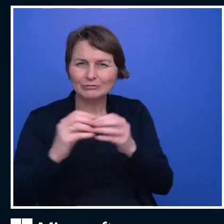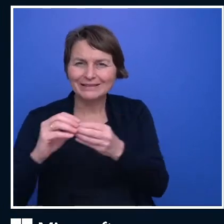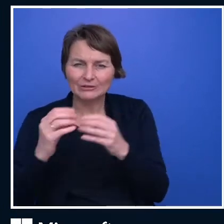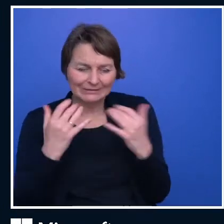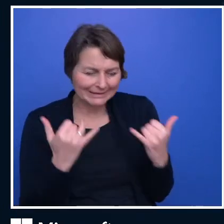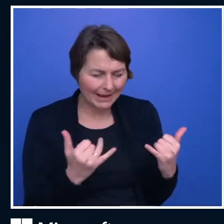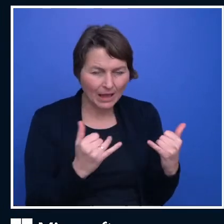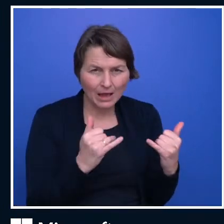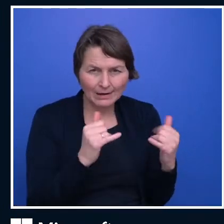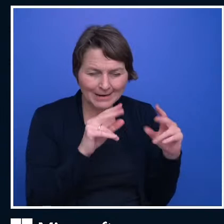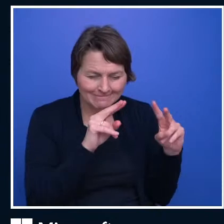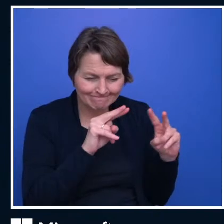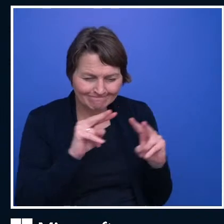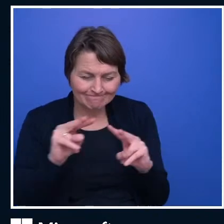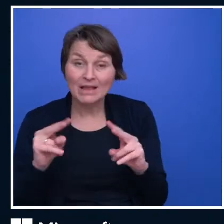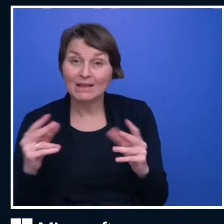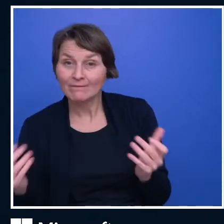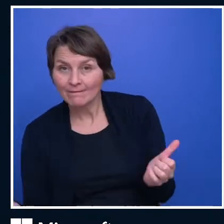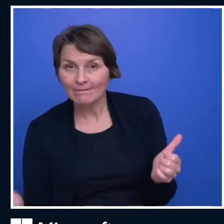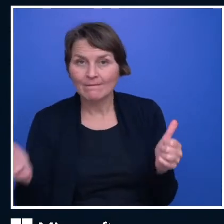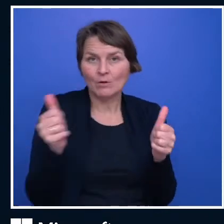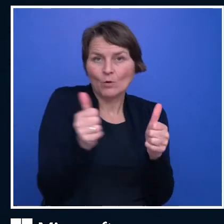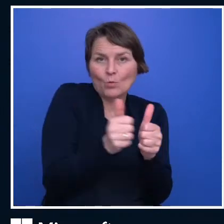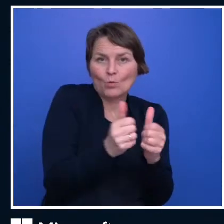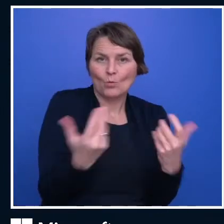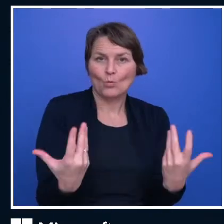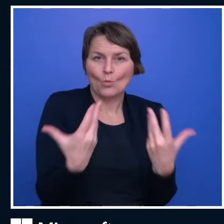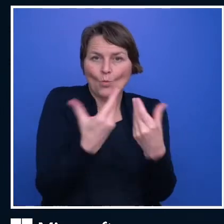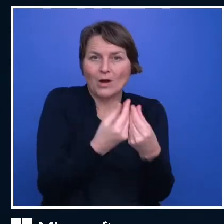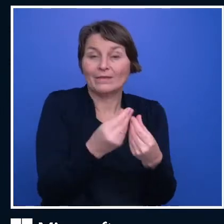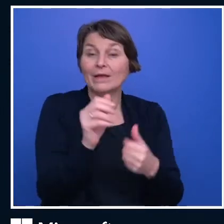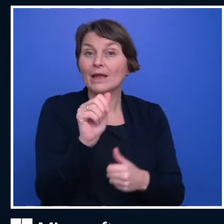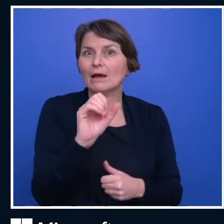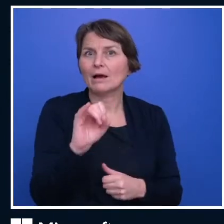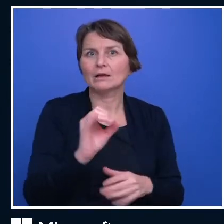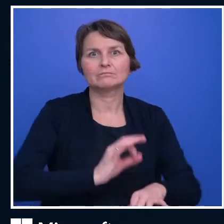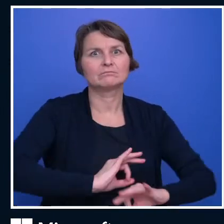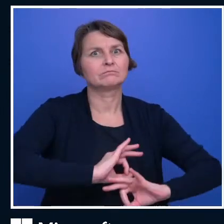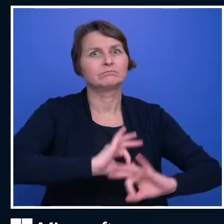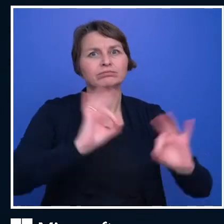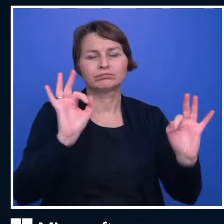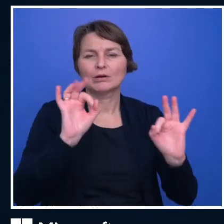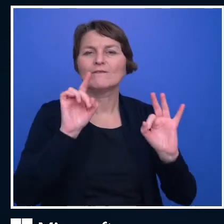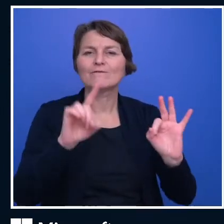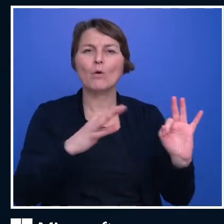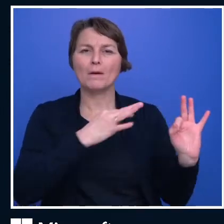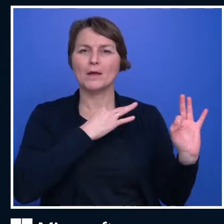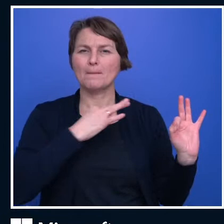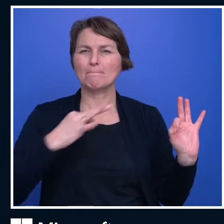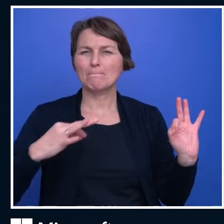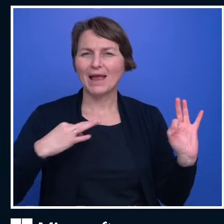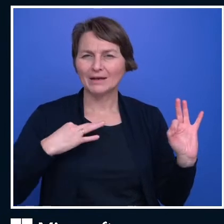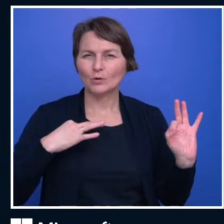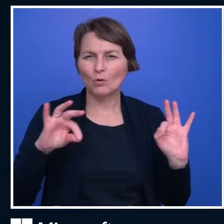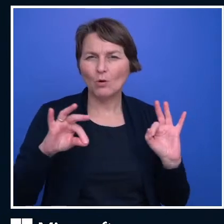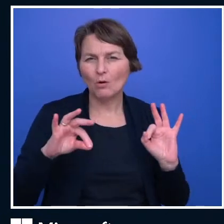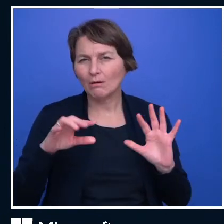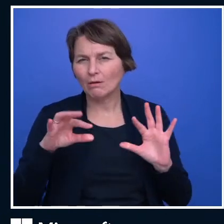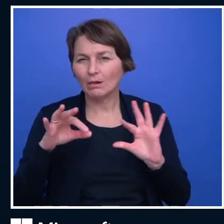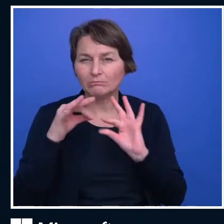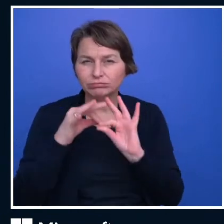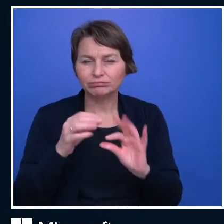with AI, it has really great potential in medical applications or applications in the film industry, for example,